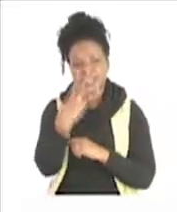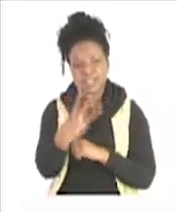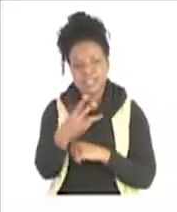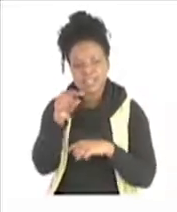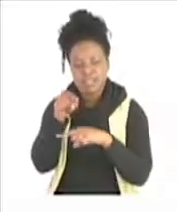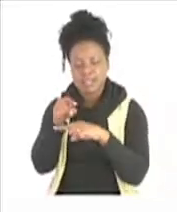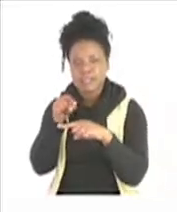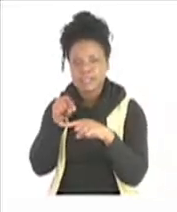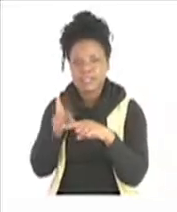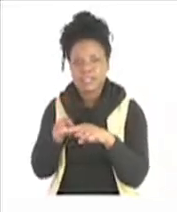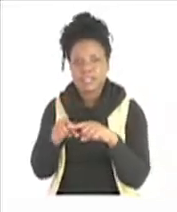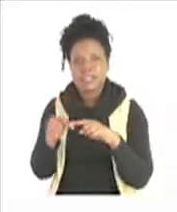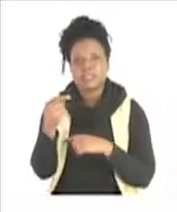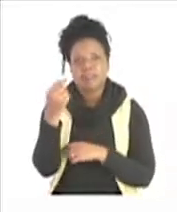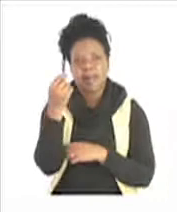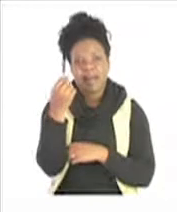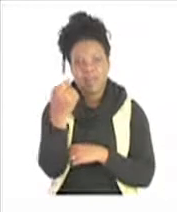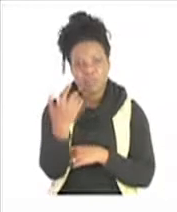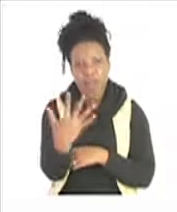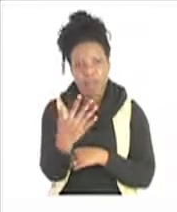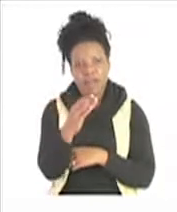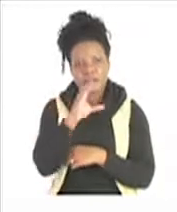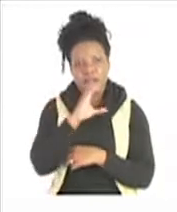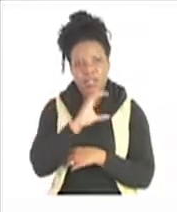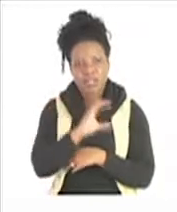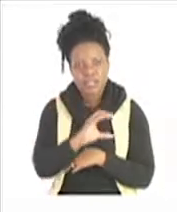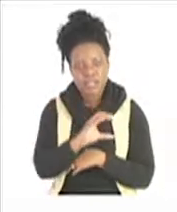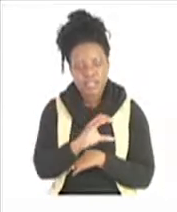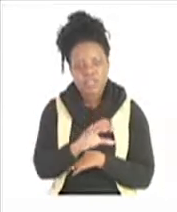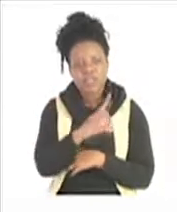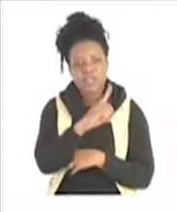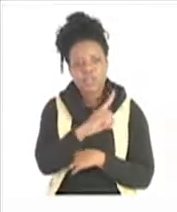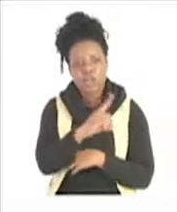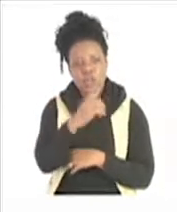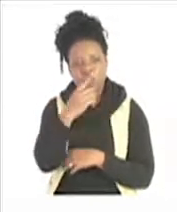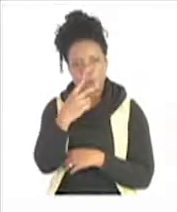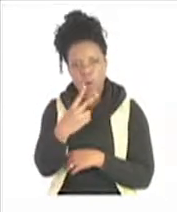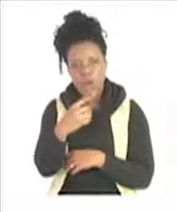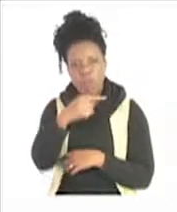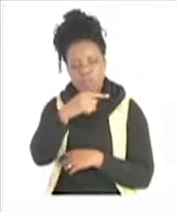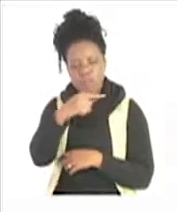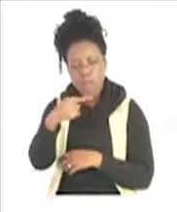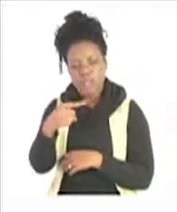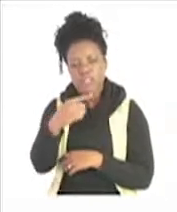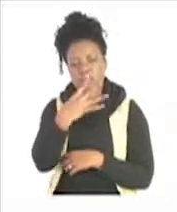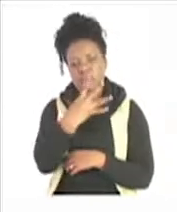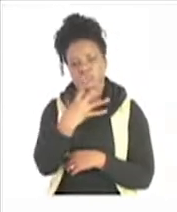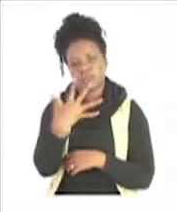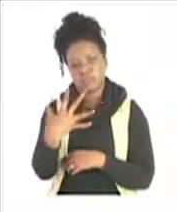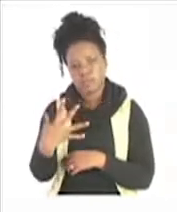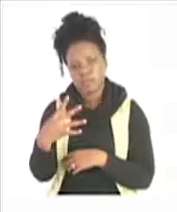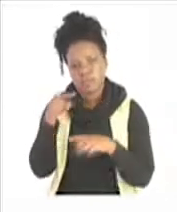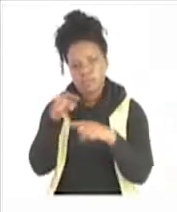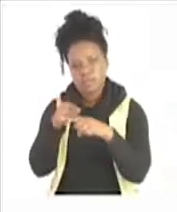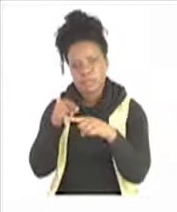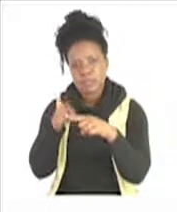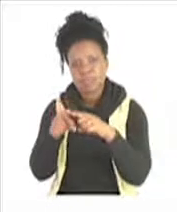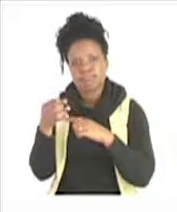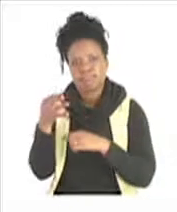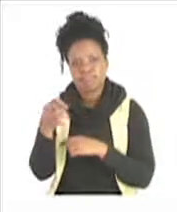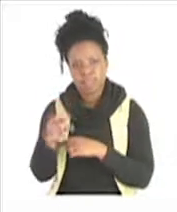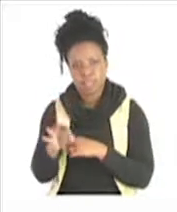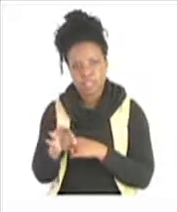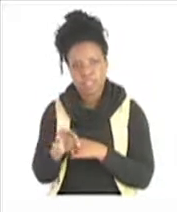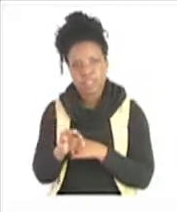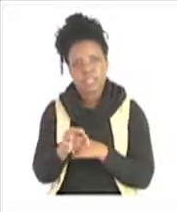minus 45 divided by 9. And number D, 7 times